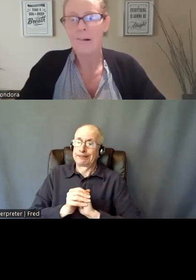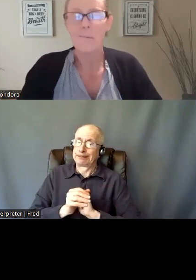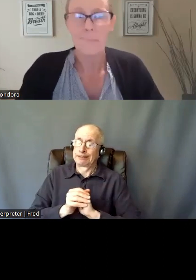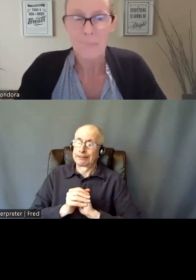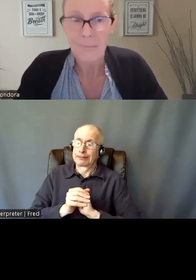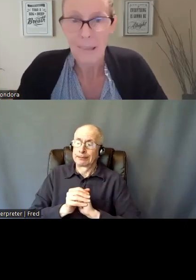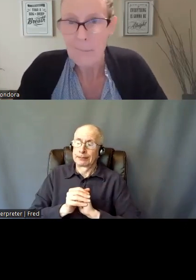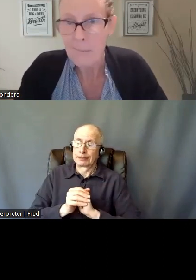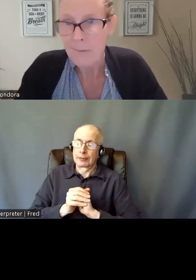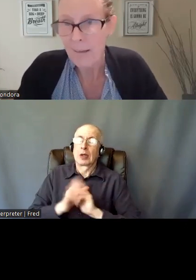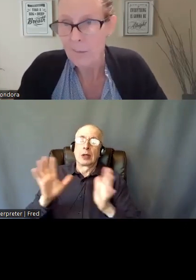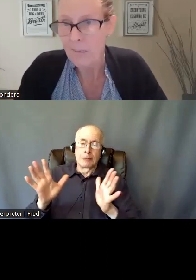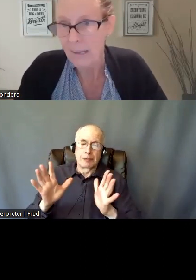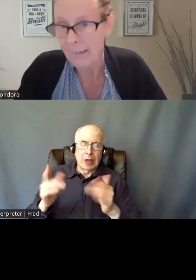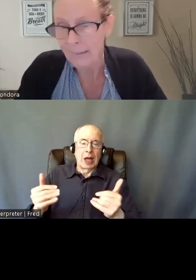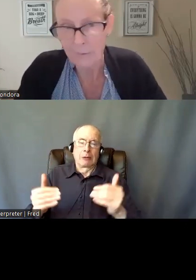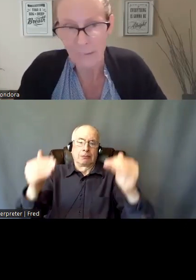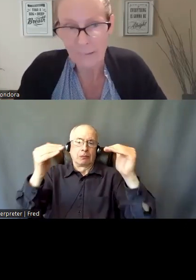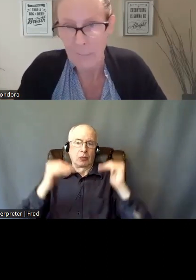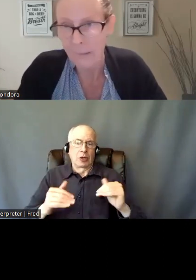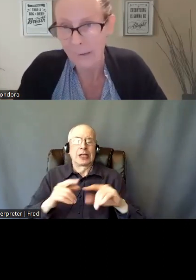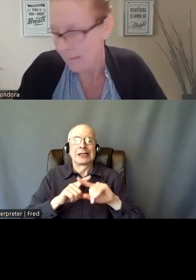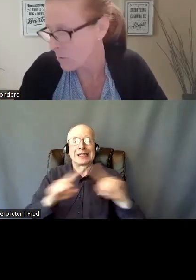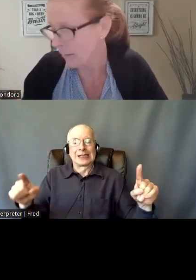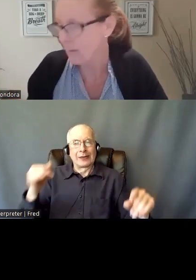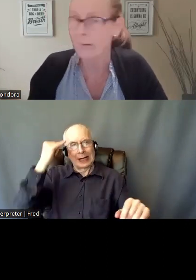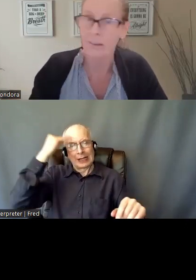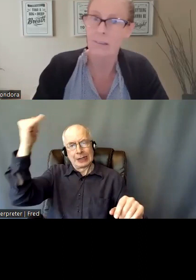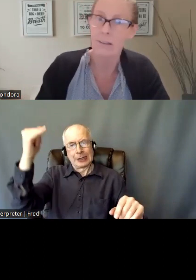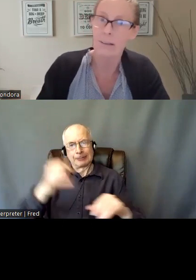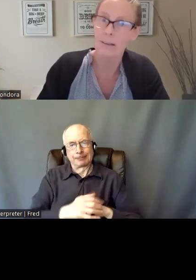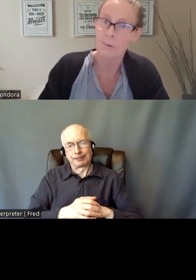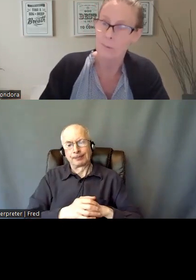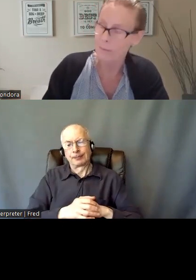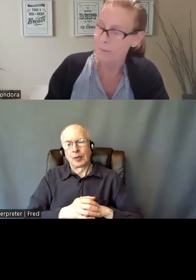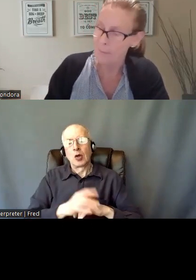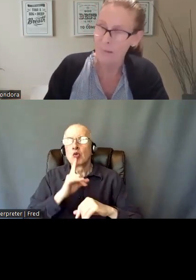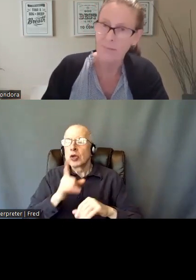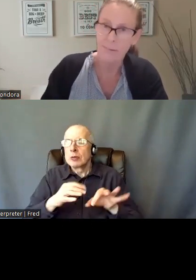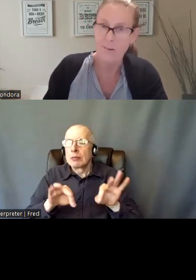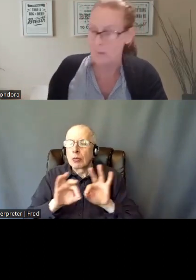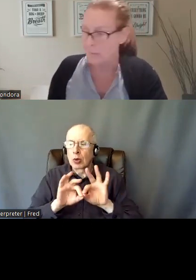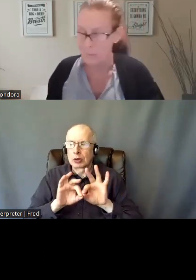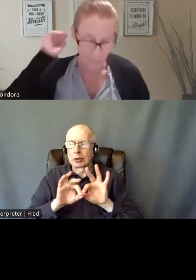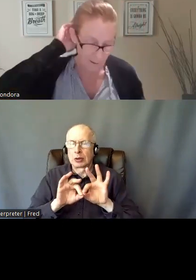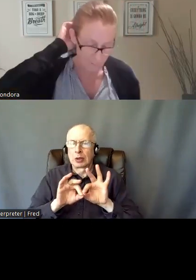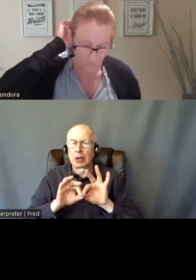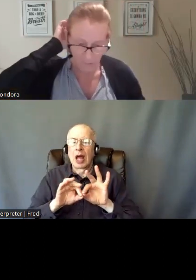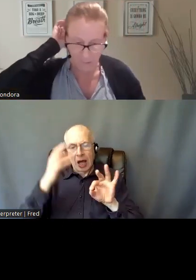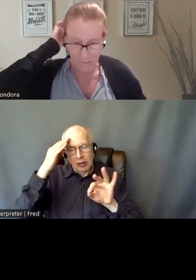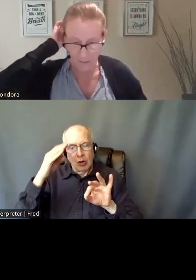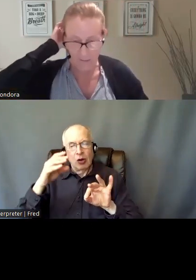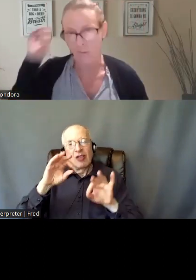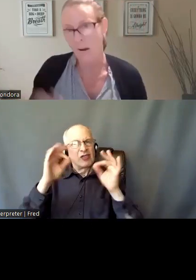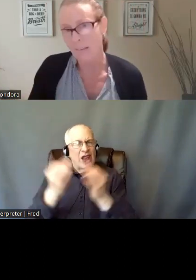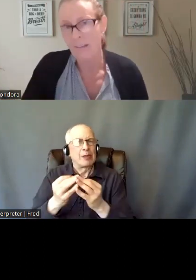So let me move on to a slightly different topic that I think is really critical. And I know the Family Federation has been doing a lot of work